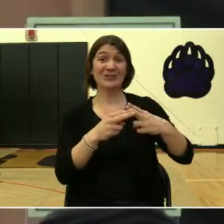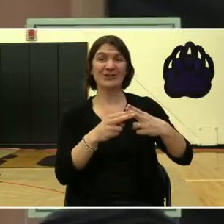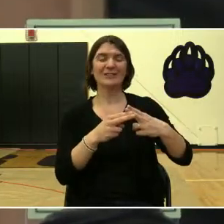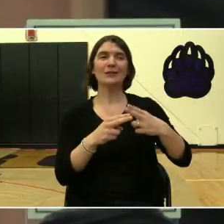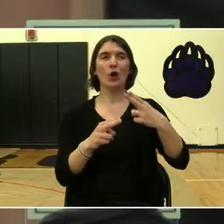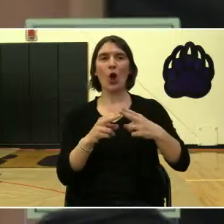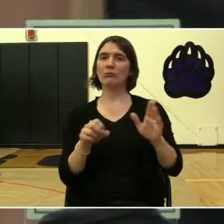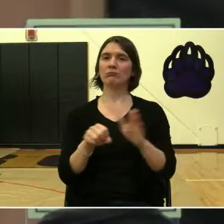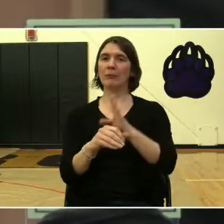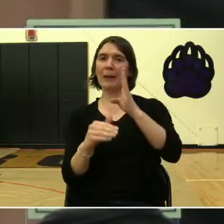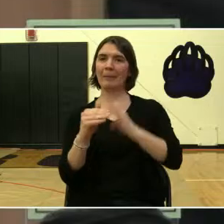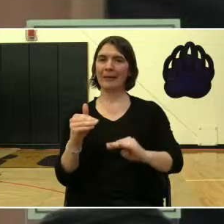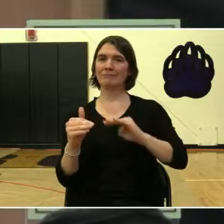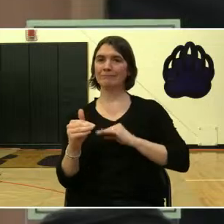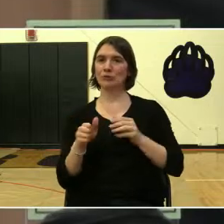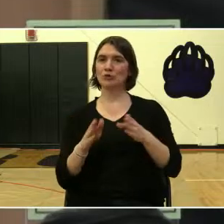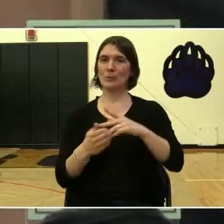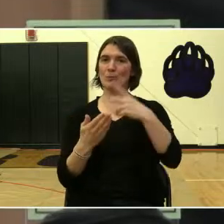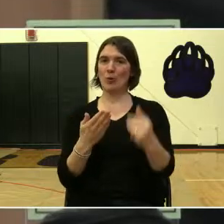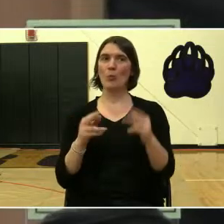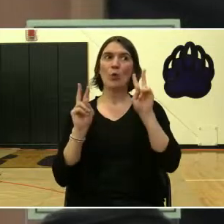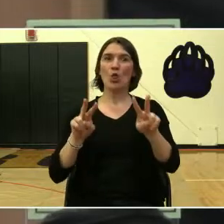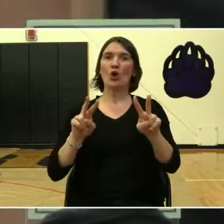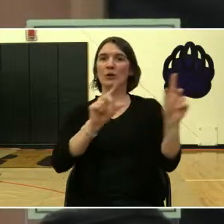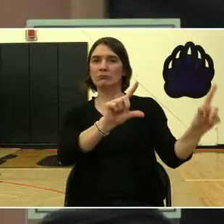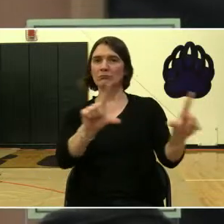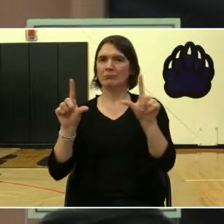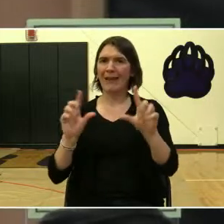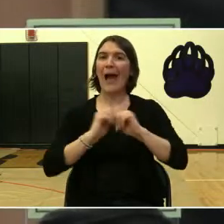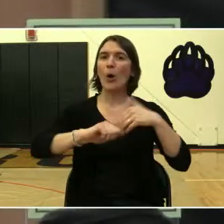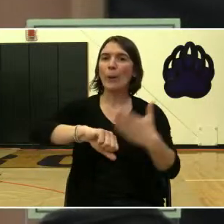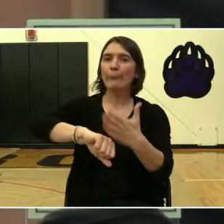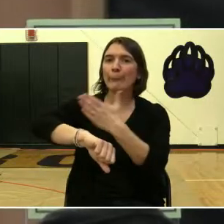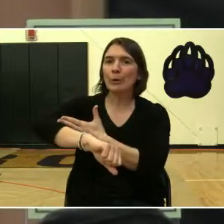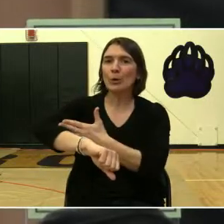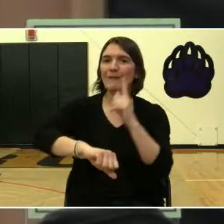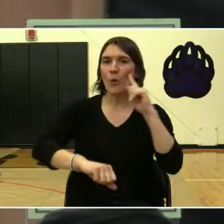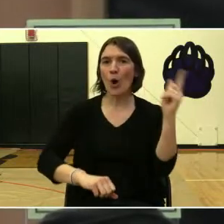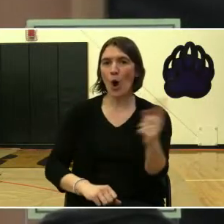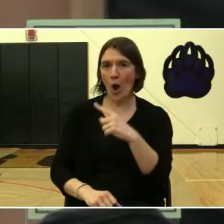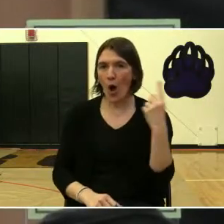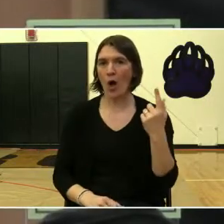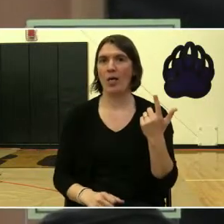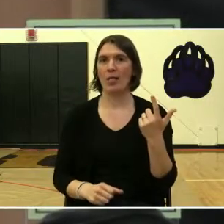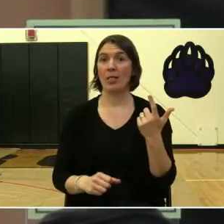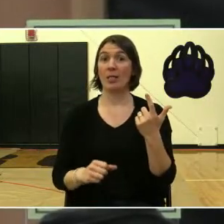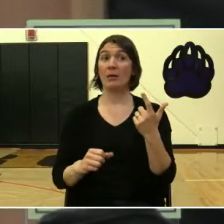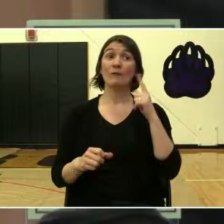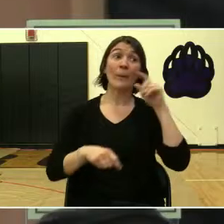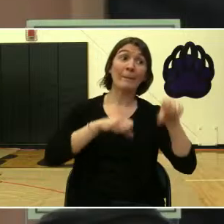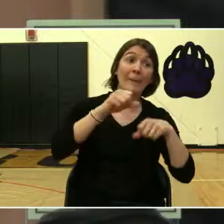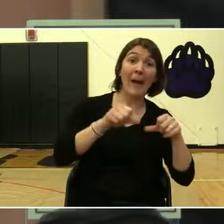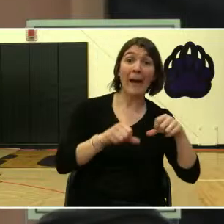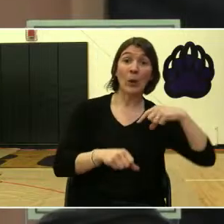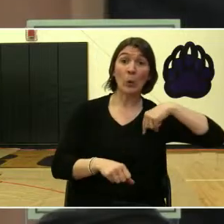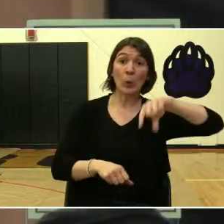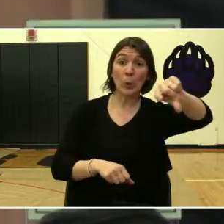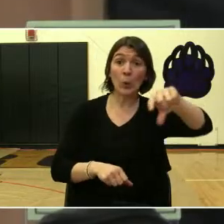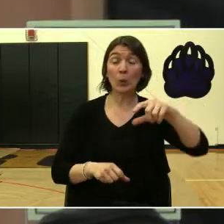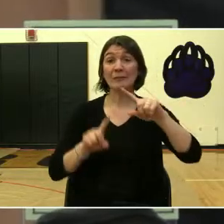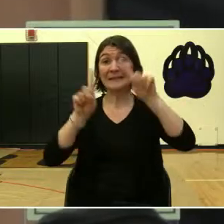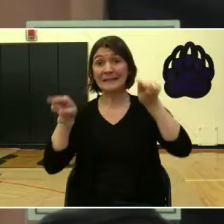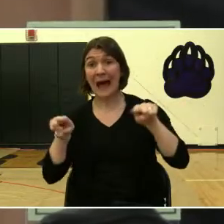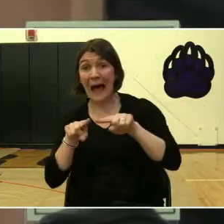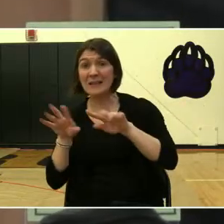programs we look at all of our projects at through a lens of how we can improve um whether it's bike Lanes signage you